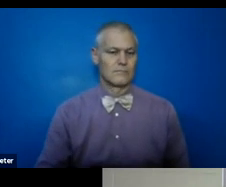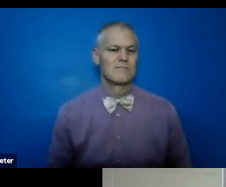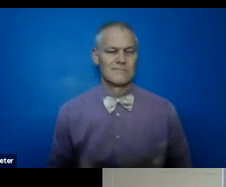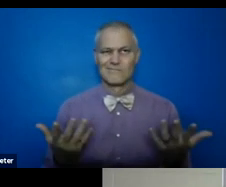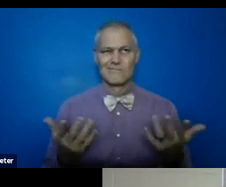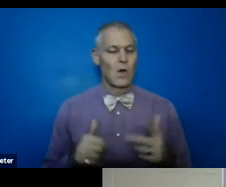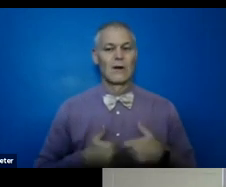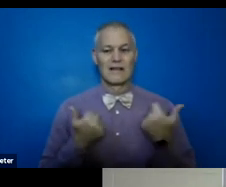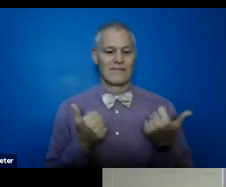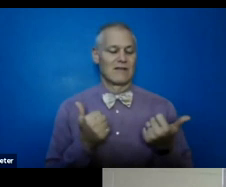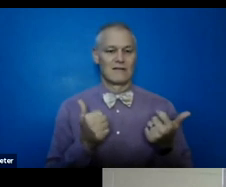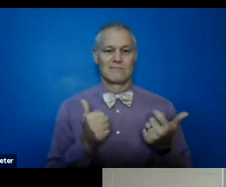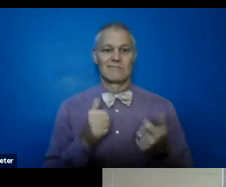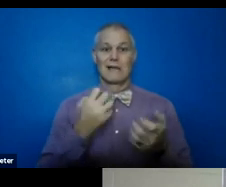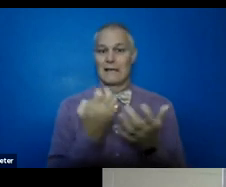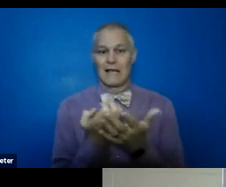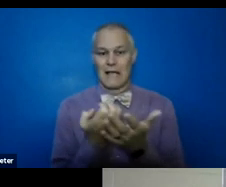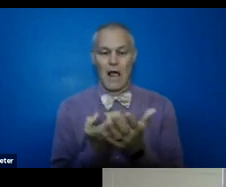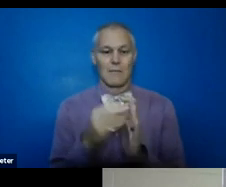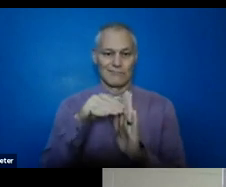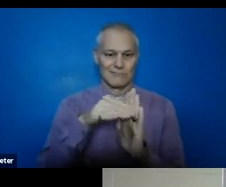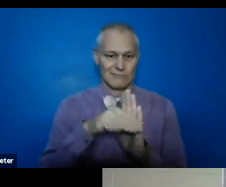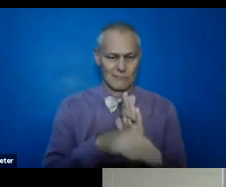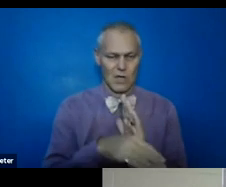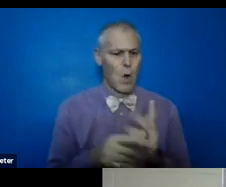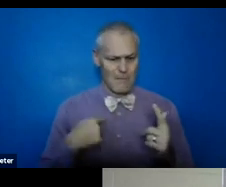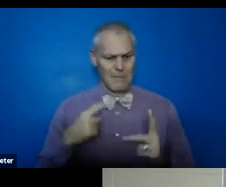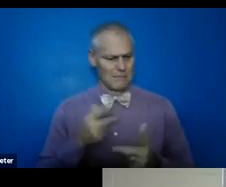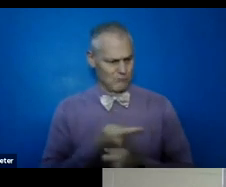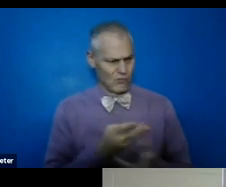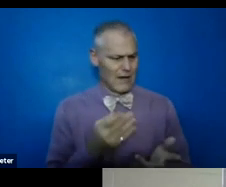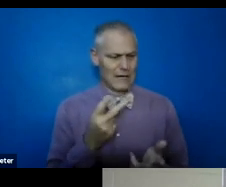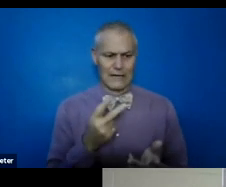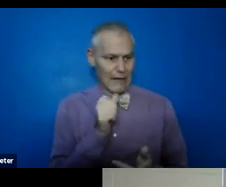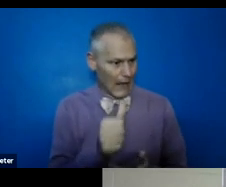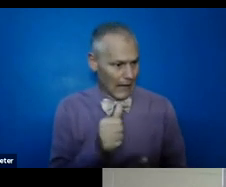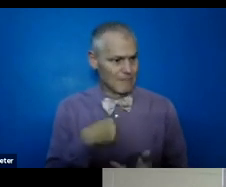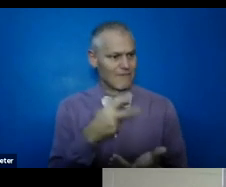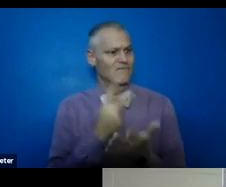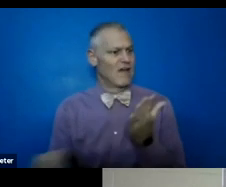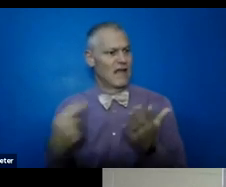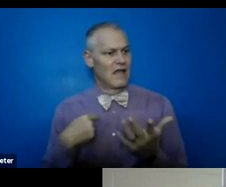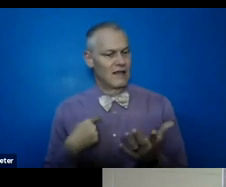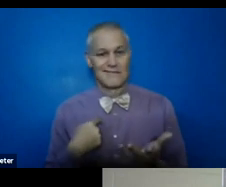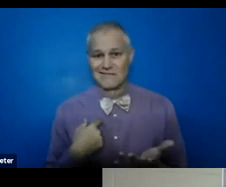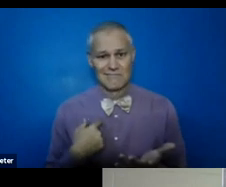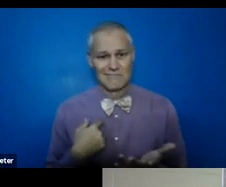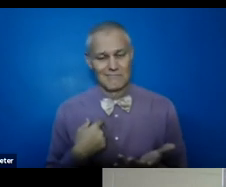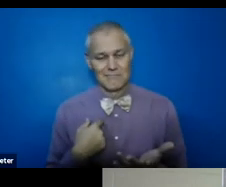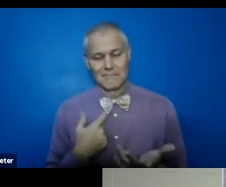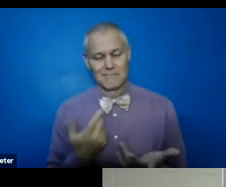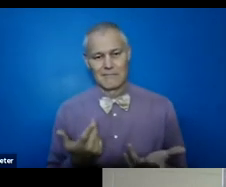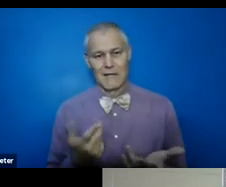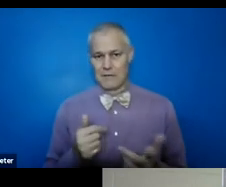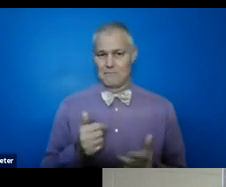Living in economic recession at the same time, what does that mean? That okay, be a provider or else you've failed? Well, that's not up to an individual man to do. So when you start